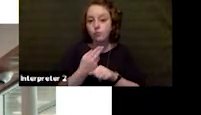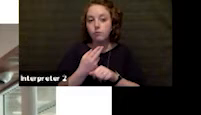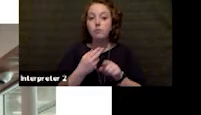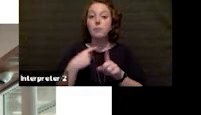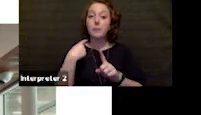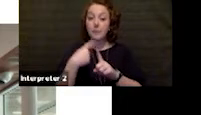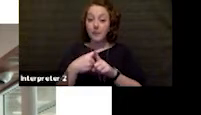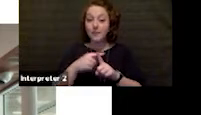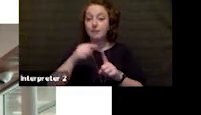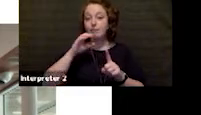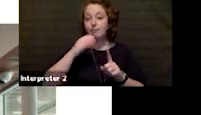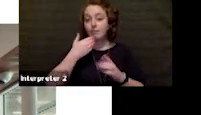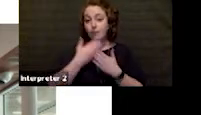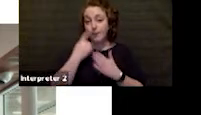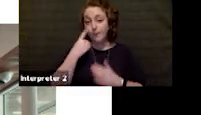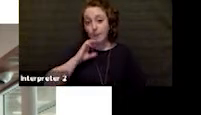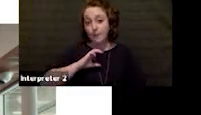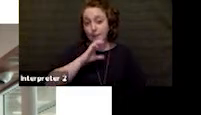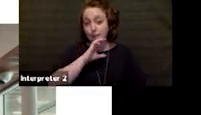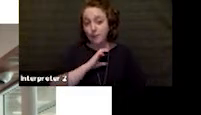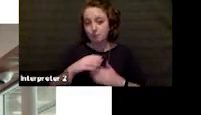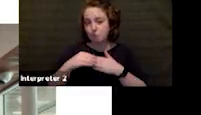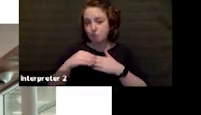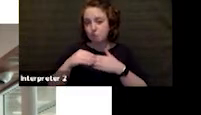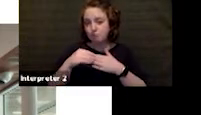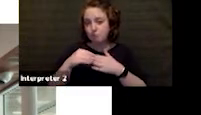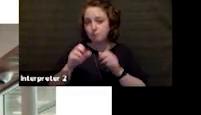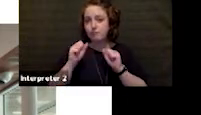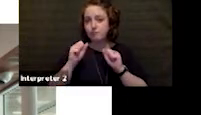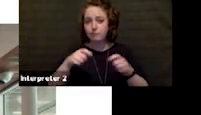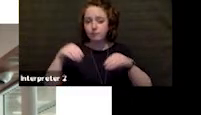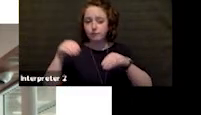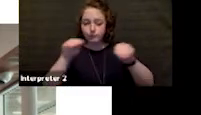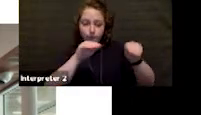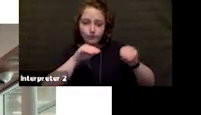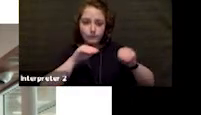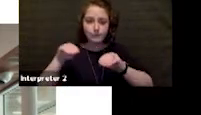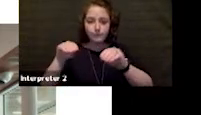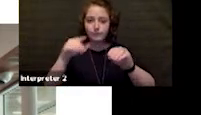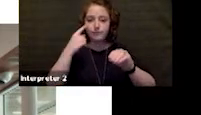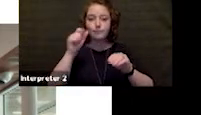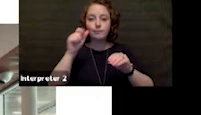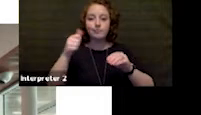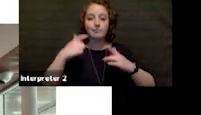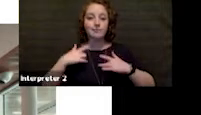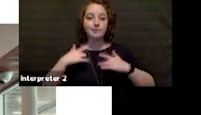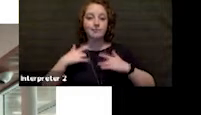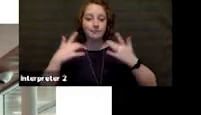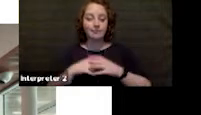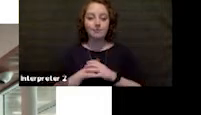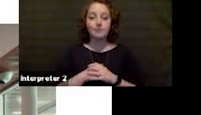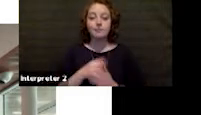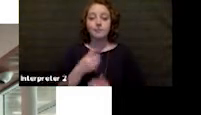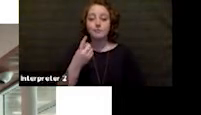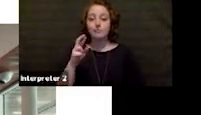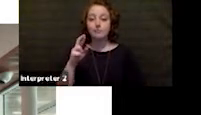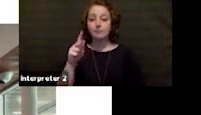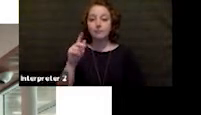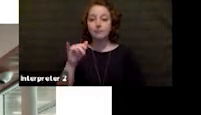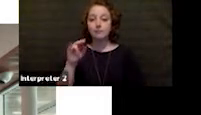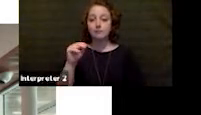solution. So Dr. Kincannon, I don't know if you want to add anything on just overall comments about building on a